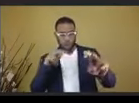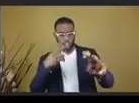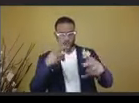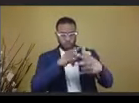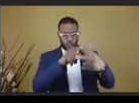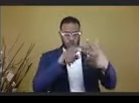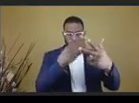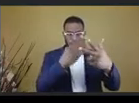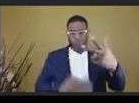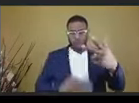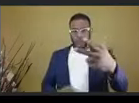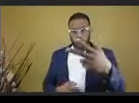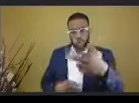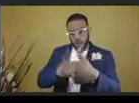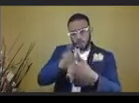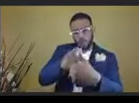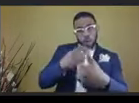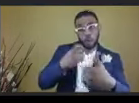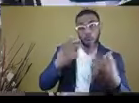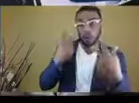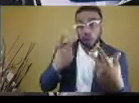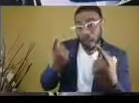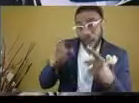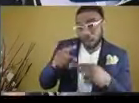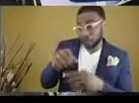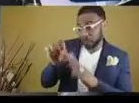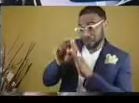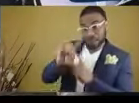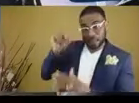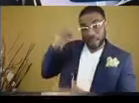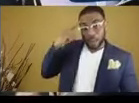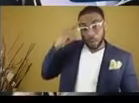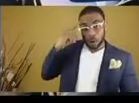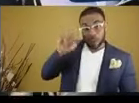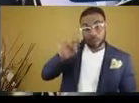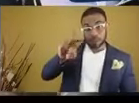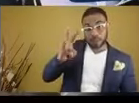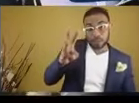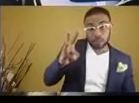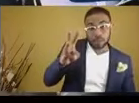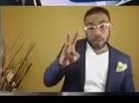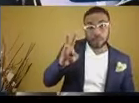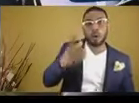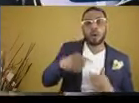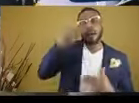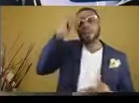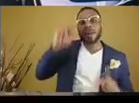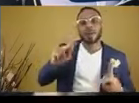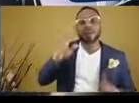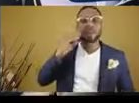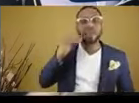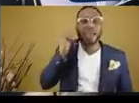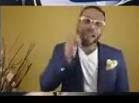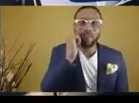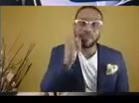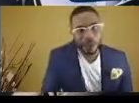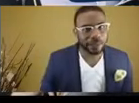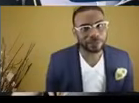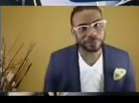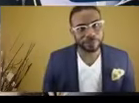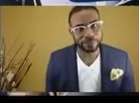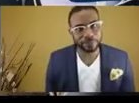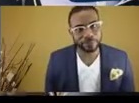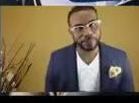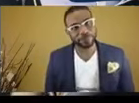thing is, let me say, what we saw happen in the state capitol on January 6th is what Black folks experience every single day in this country,